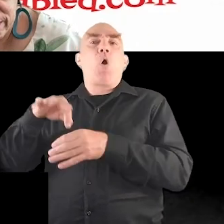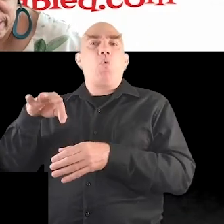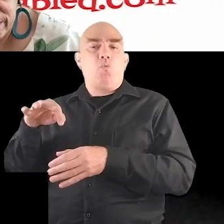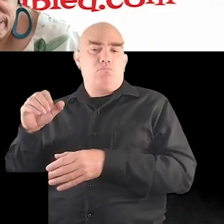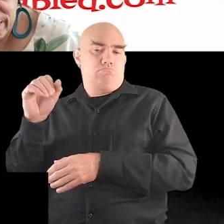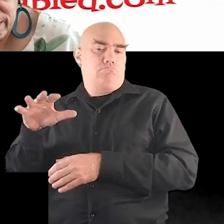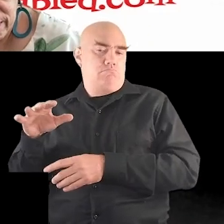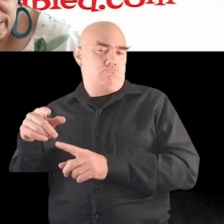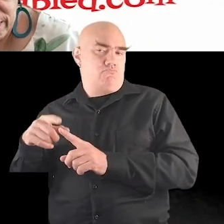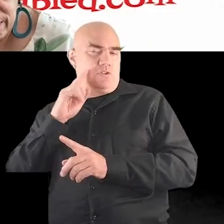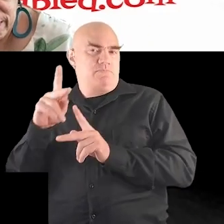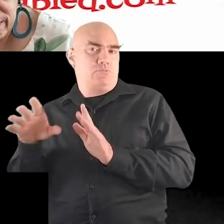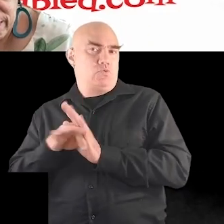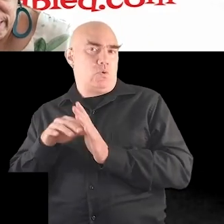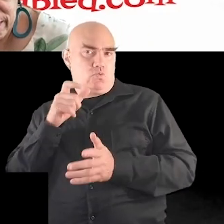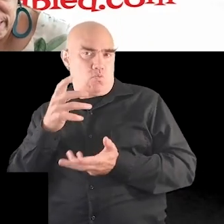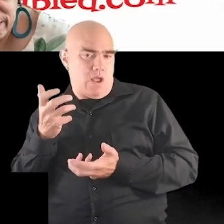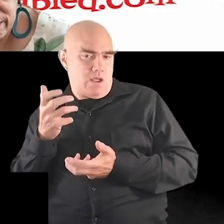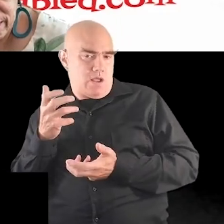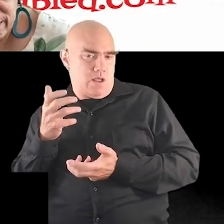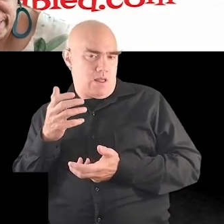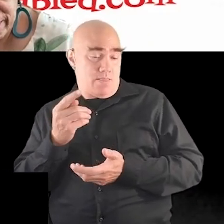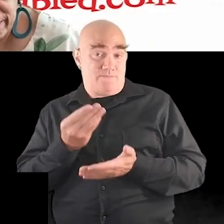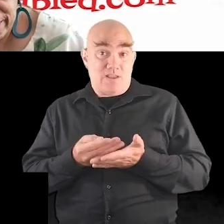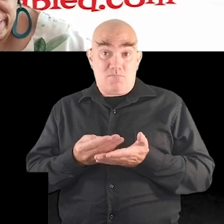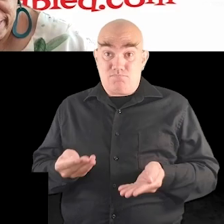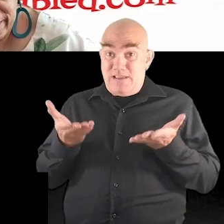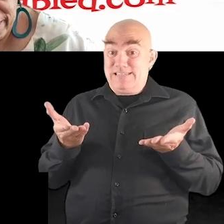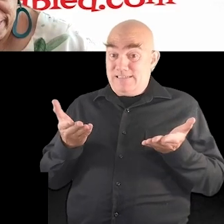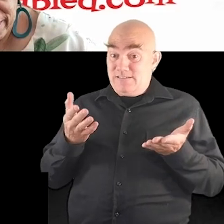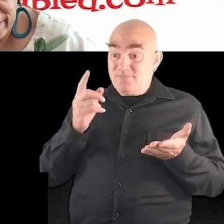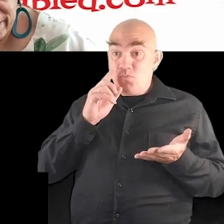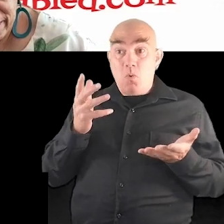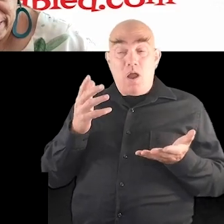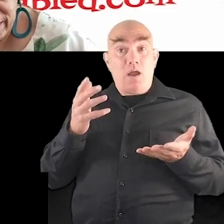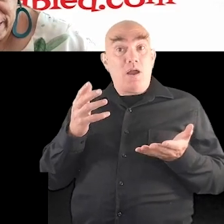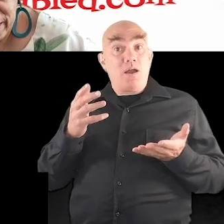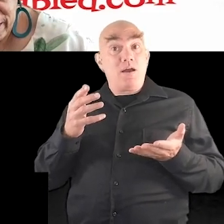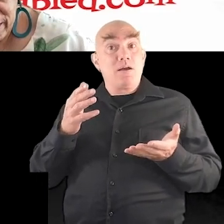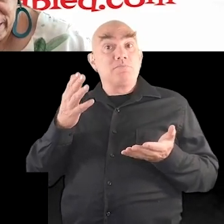to cast their vote to vote for their People Choice. Those funds is raised